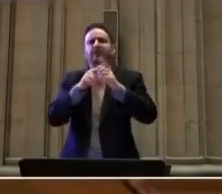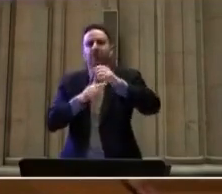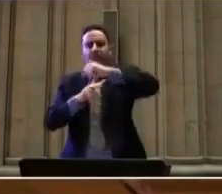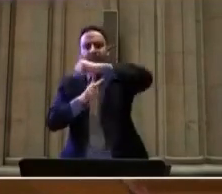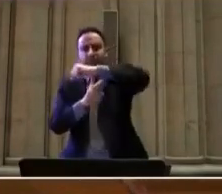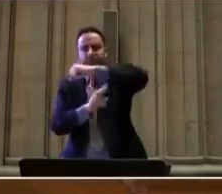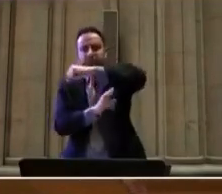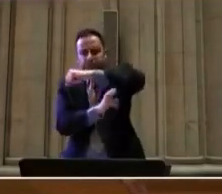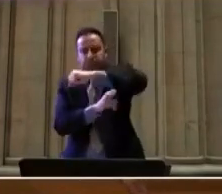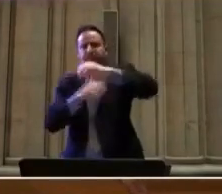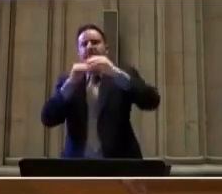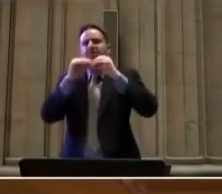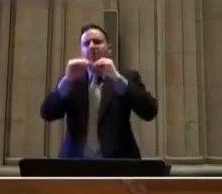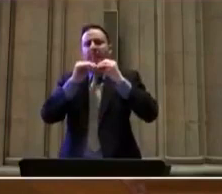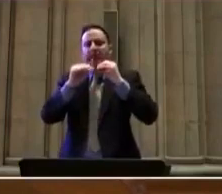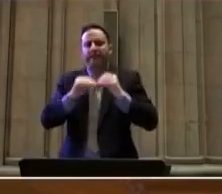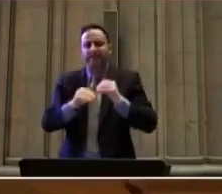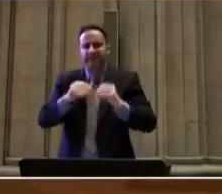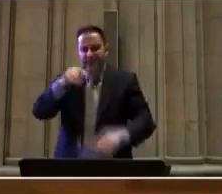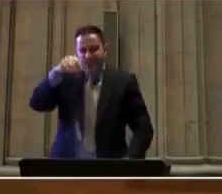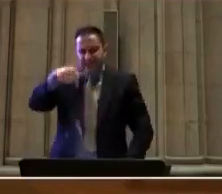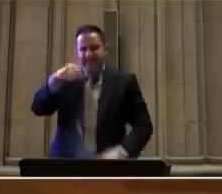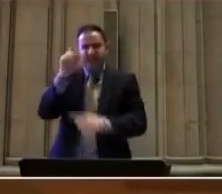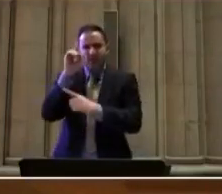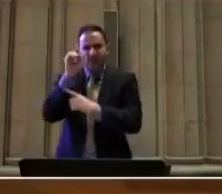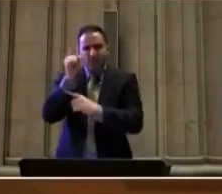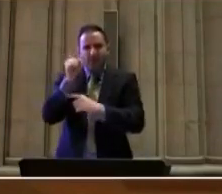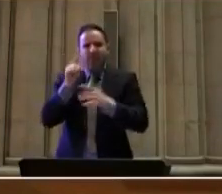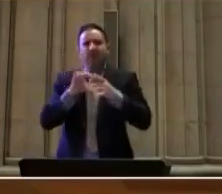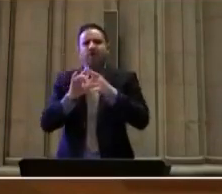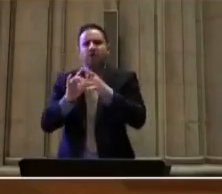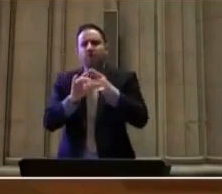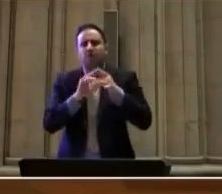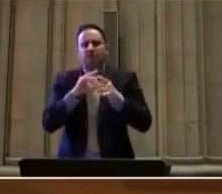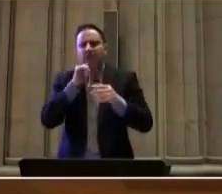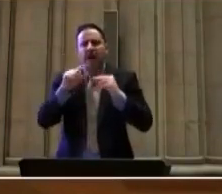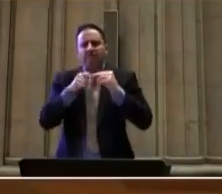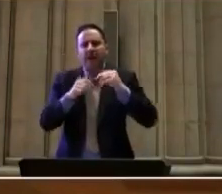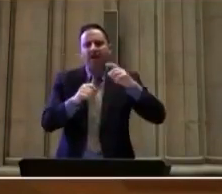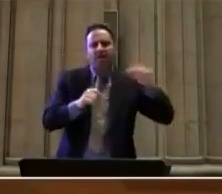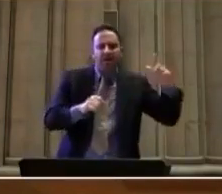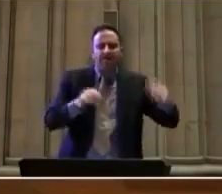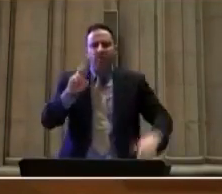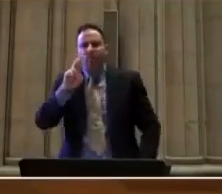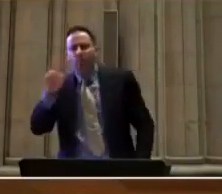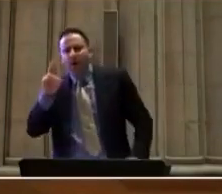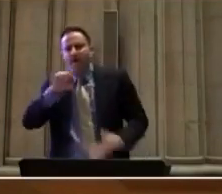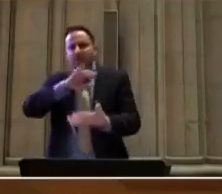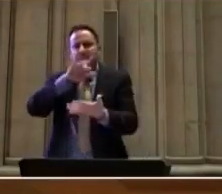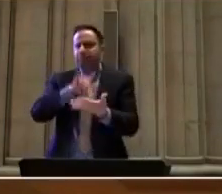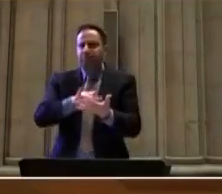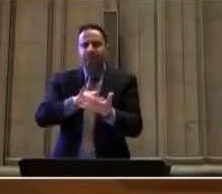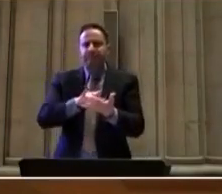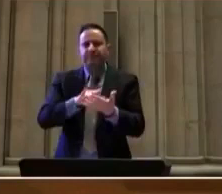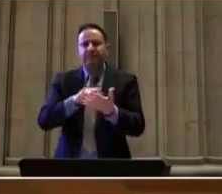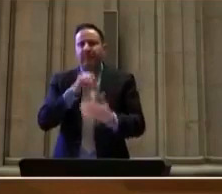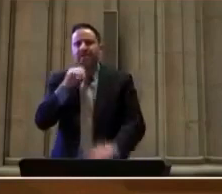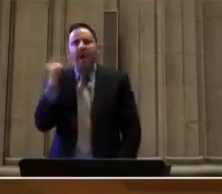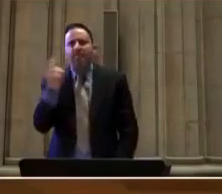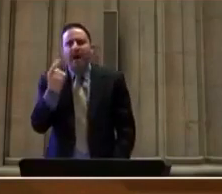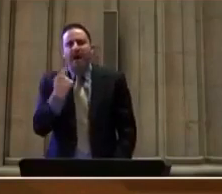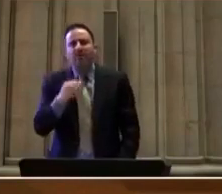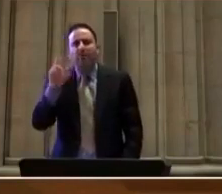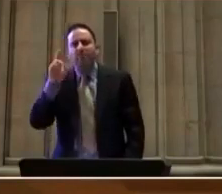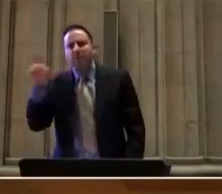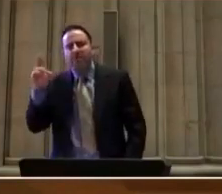to be repaired. This moment in our union is not about left and right or centrist. It should not be about Republicans